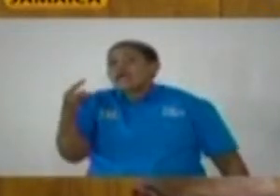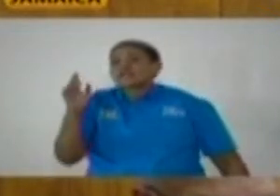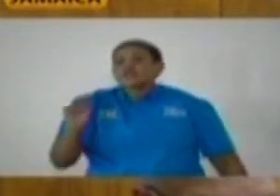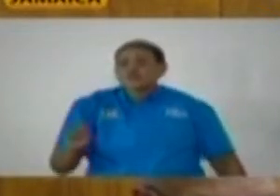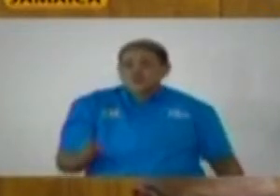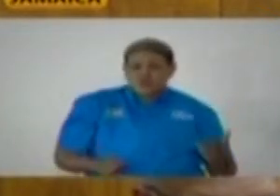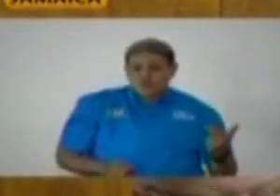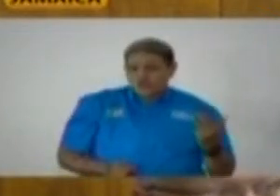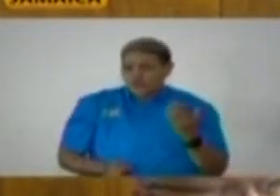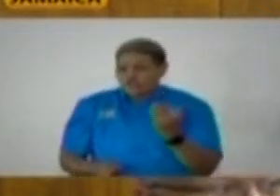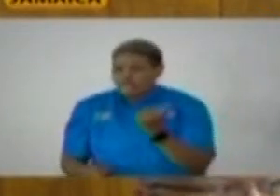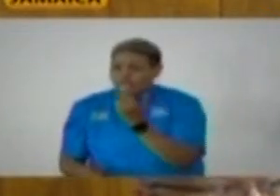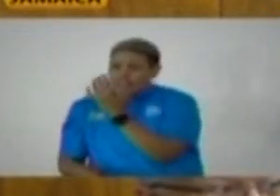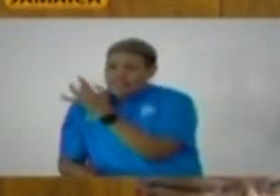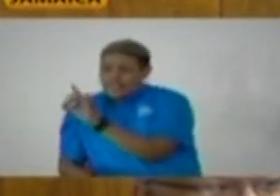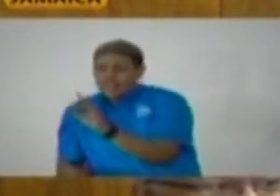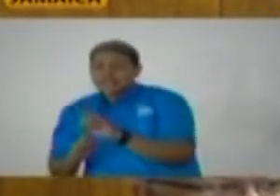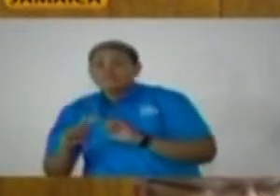we want